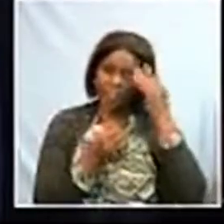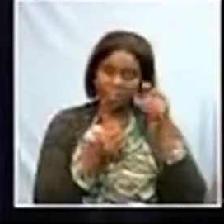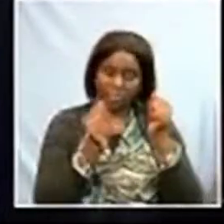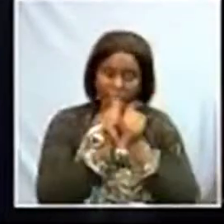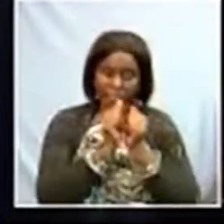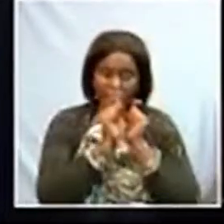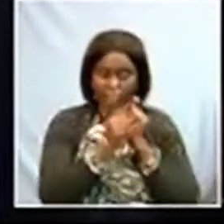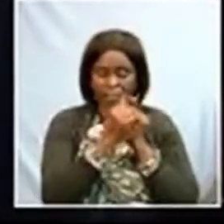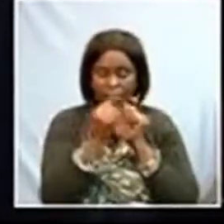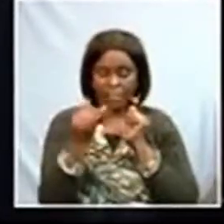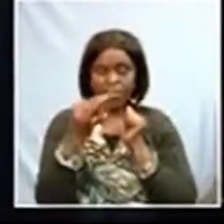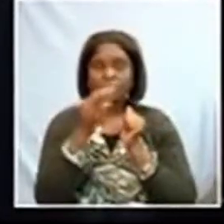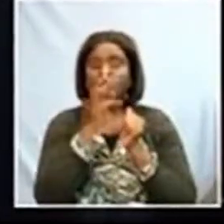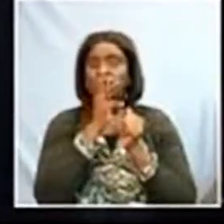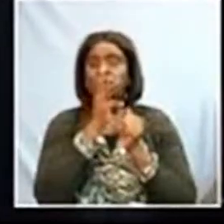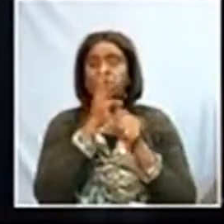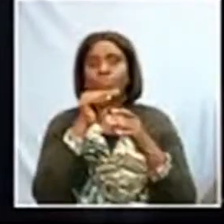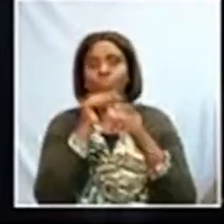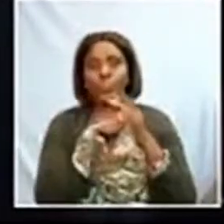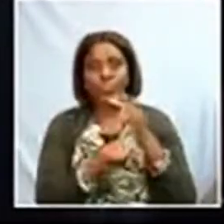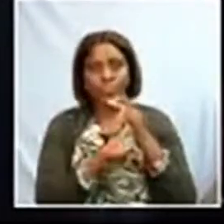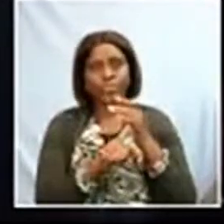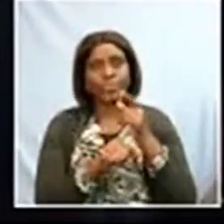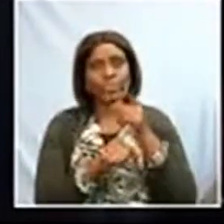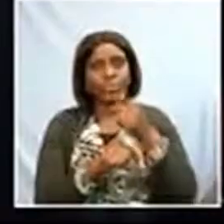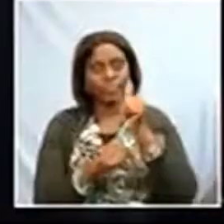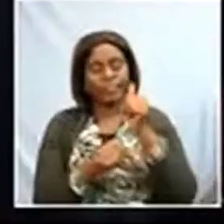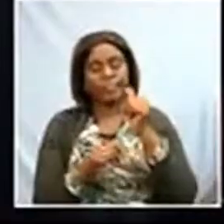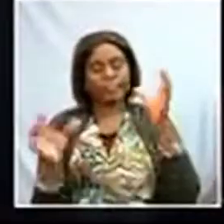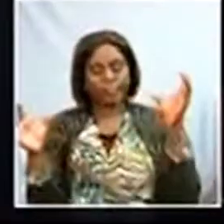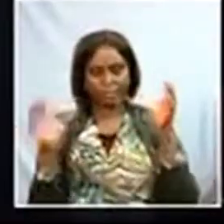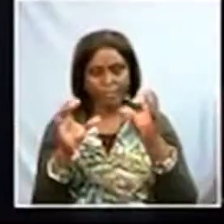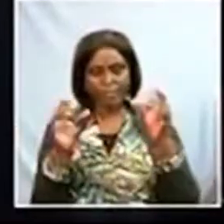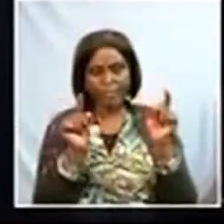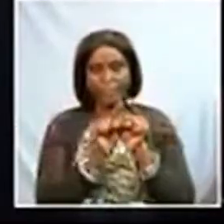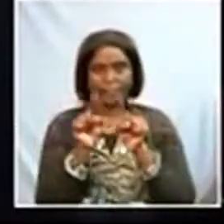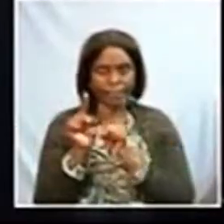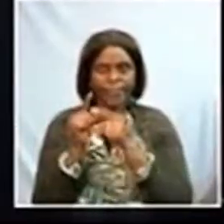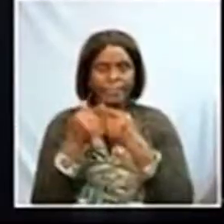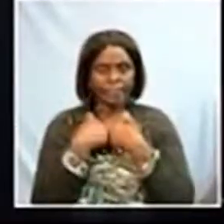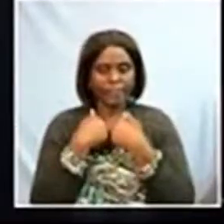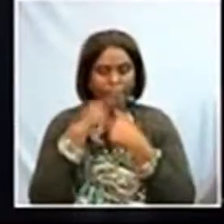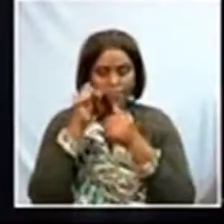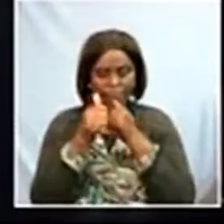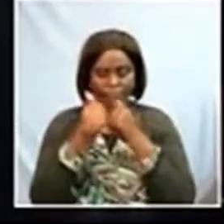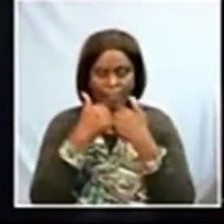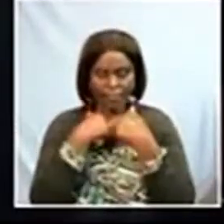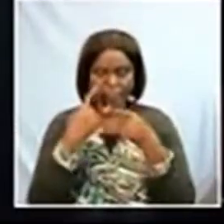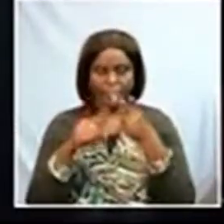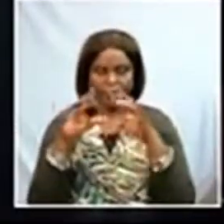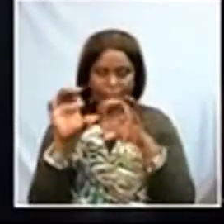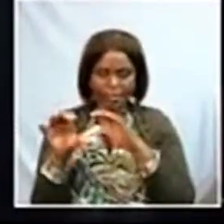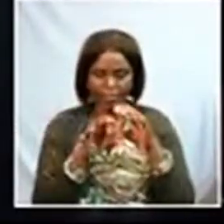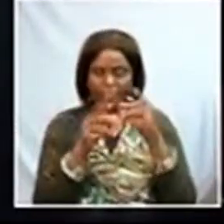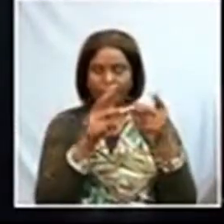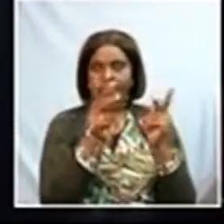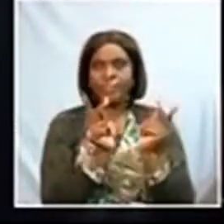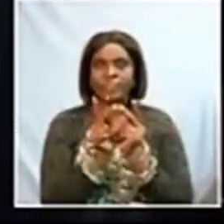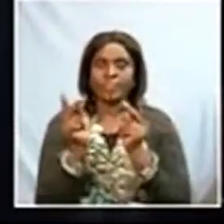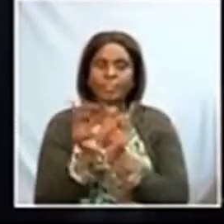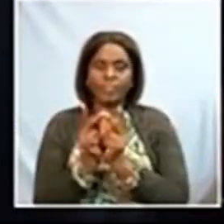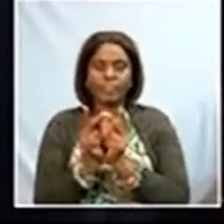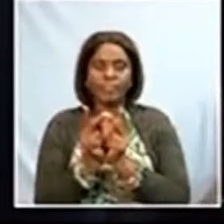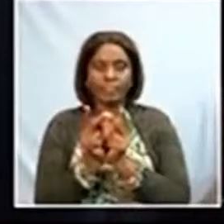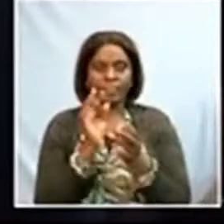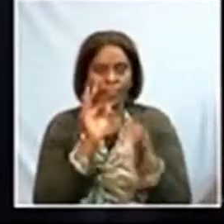the issue of the drilling of the boreholes, are you as a council also, because you have to do the siting,